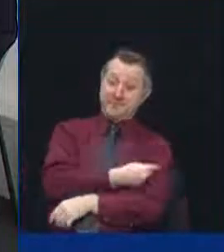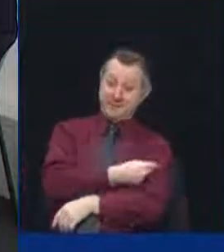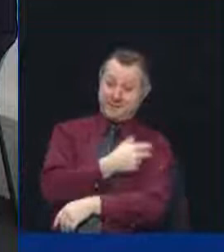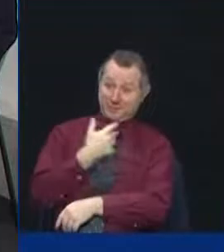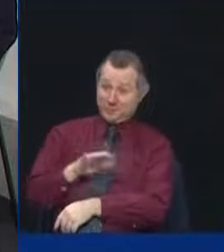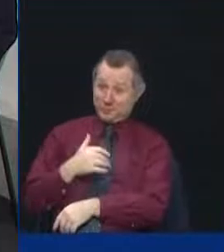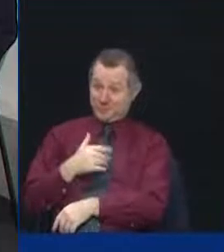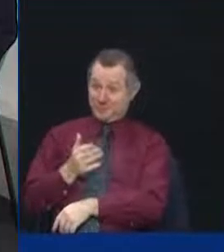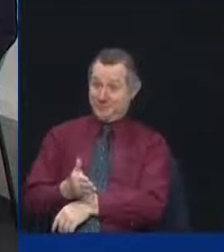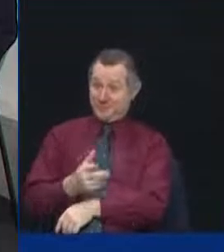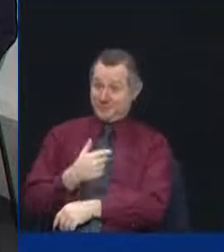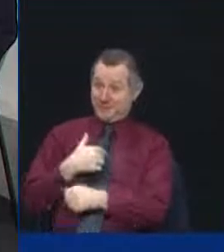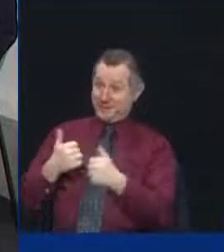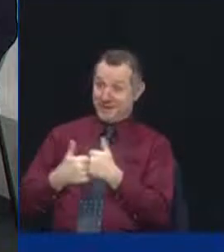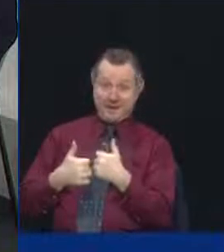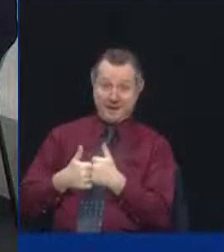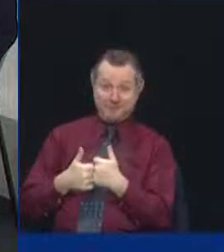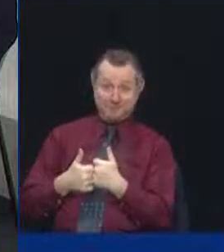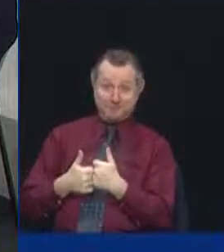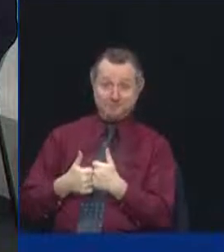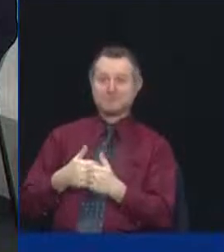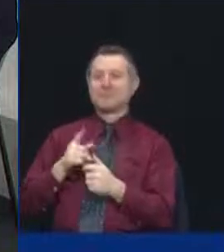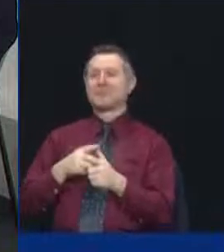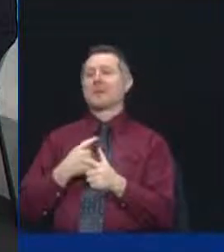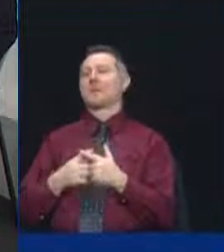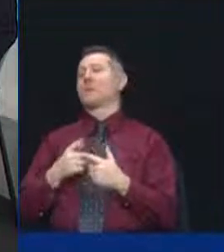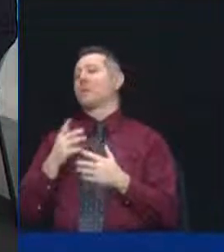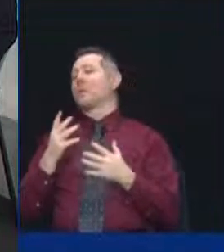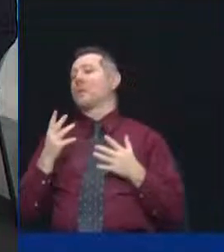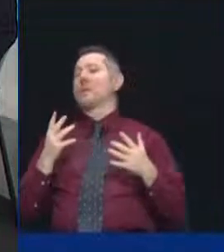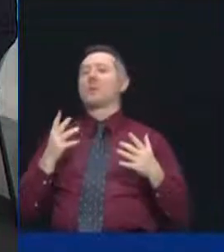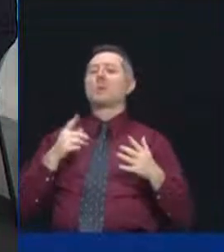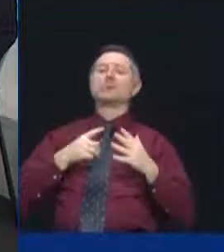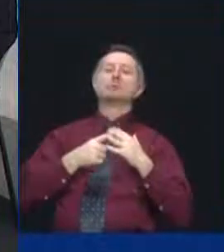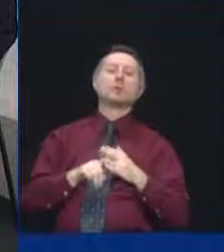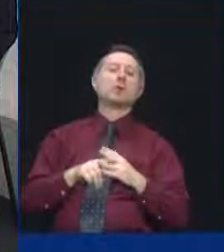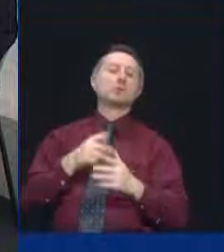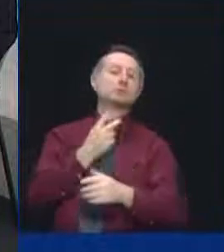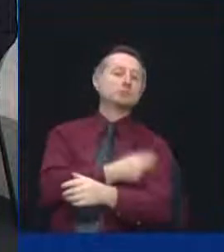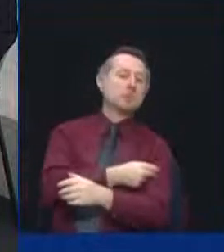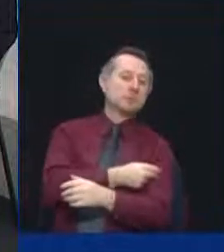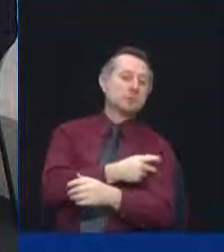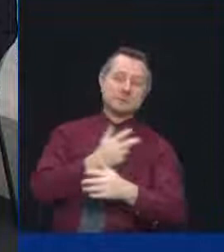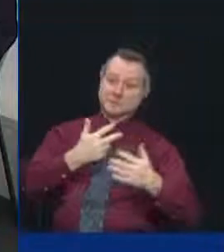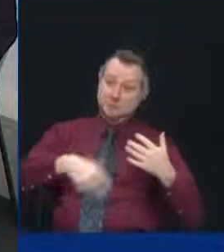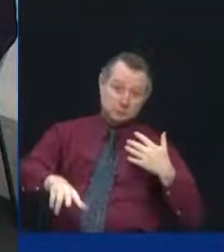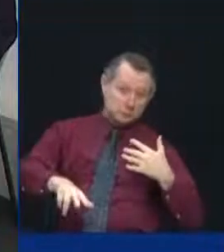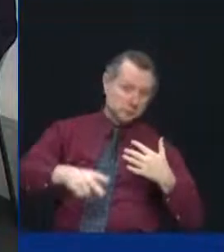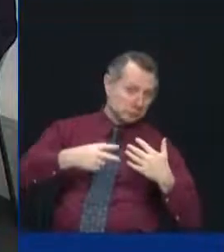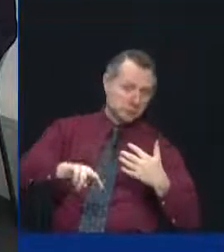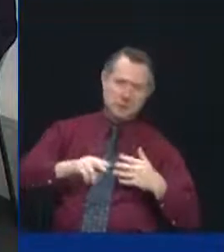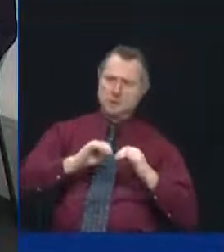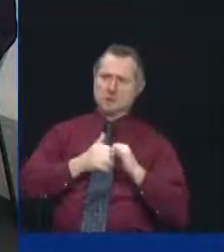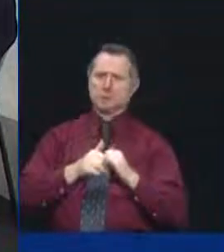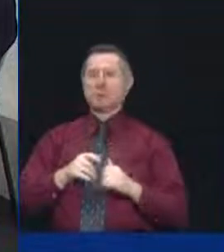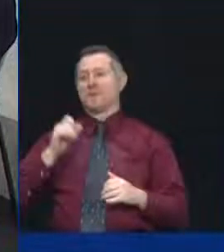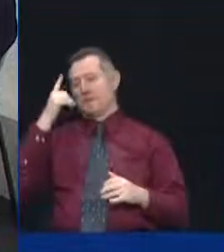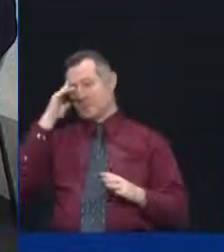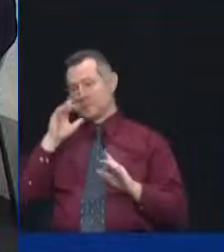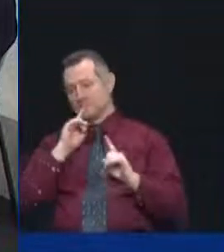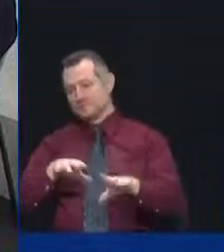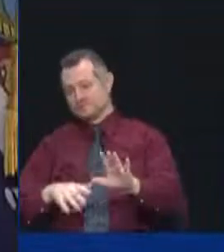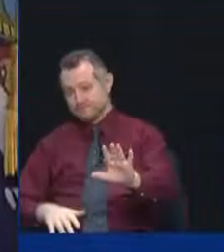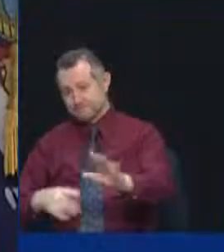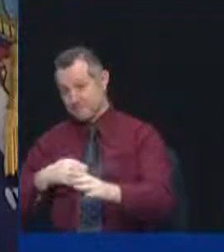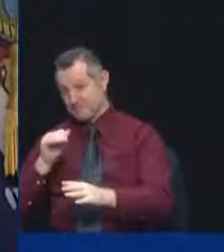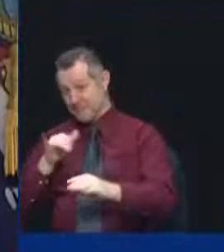be scheduled? Is that 3 weeks later at another game? What if that game's sold out? What's the process there? We're planning, this starts May 19th, we're planning to have